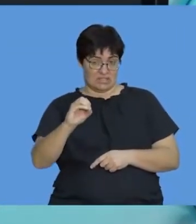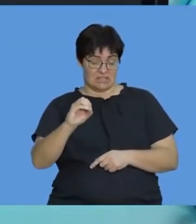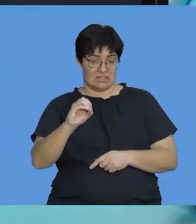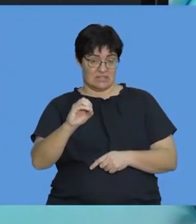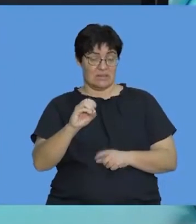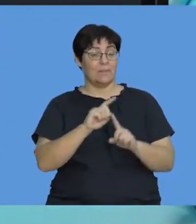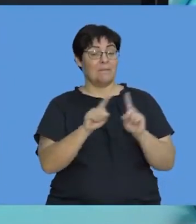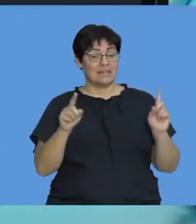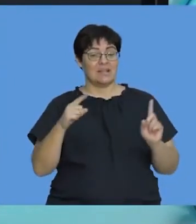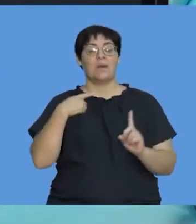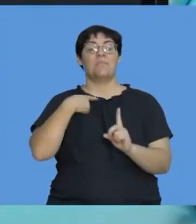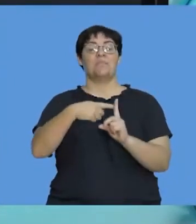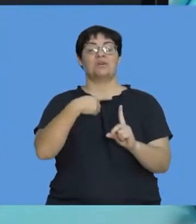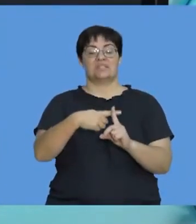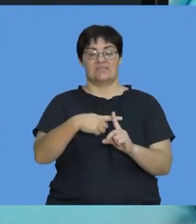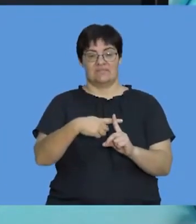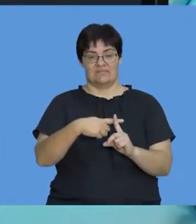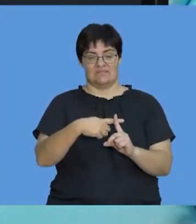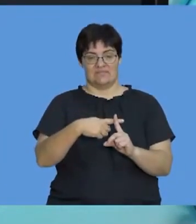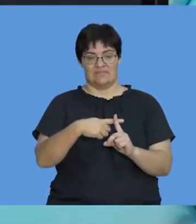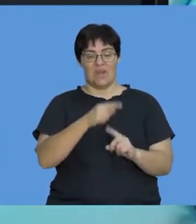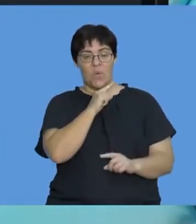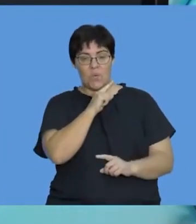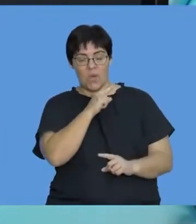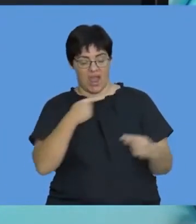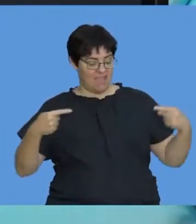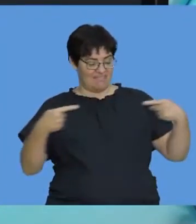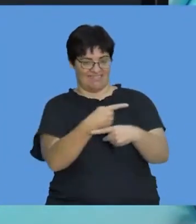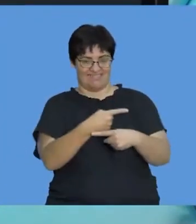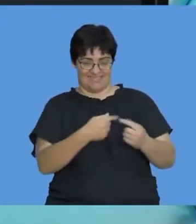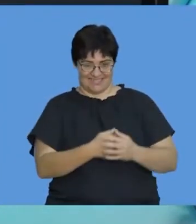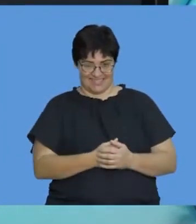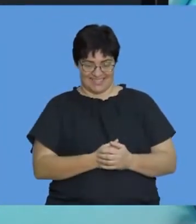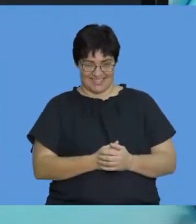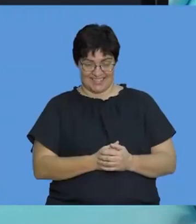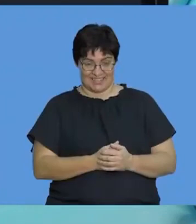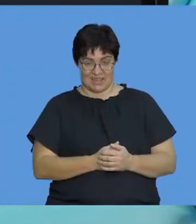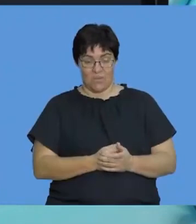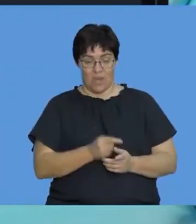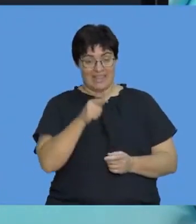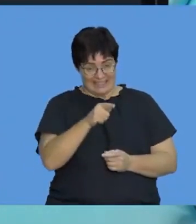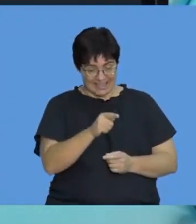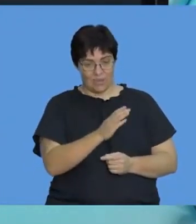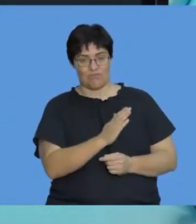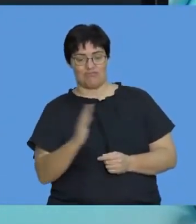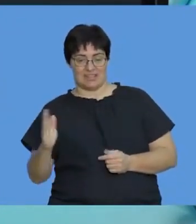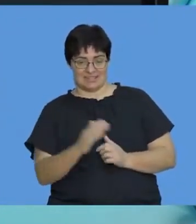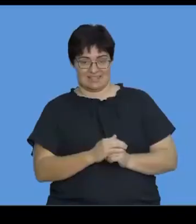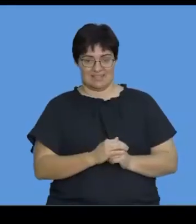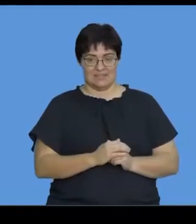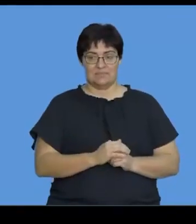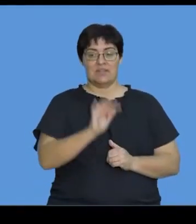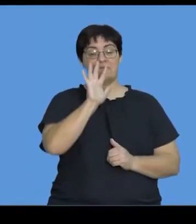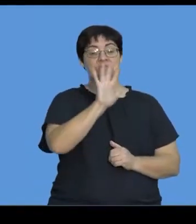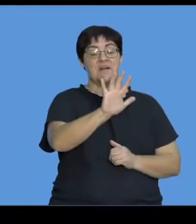5,500 newtons. But it's going to be a positive F net because it's going to go to the right.